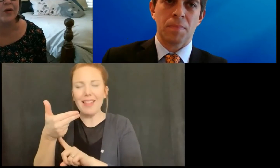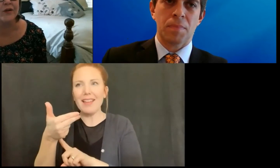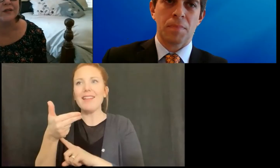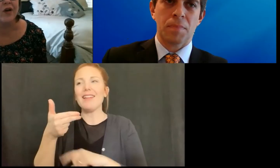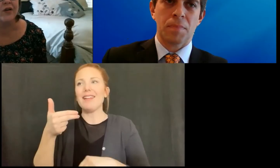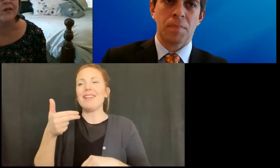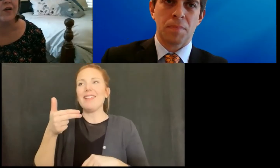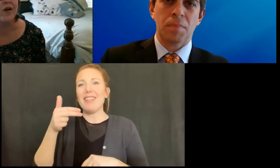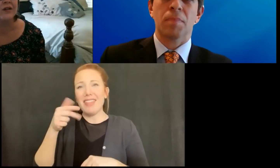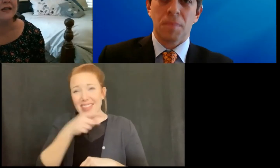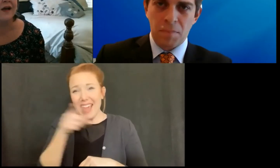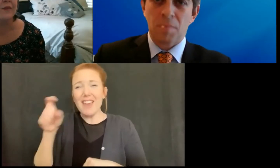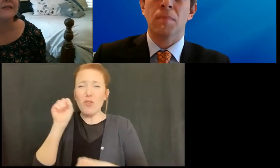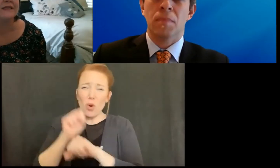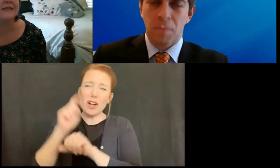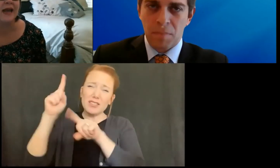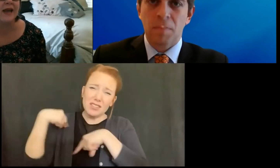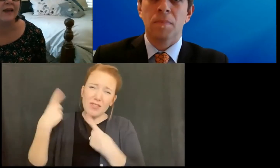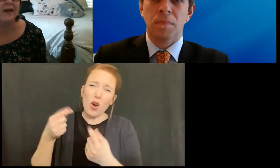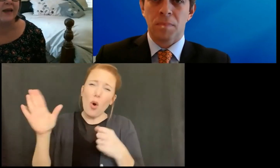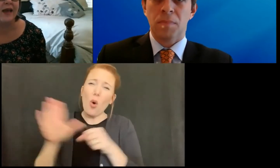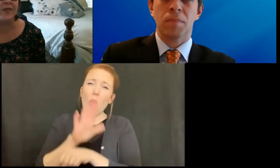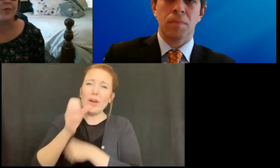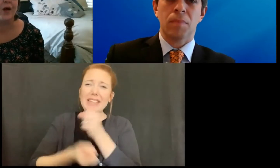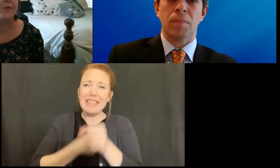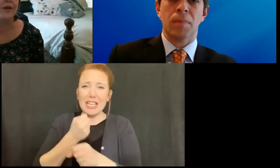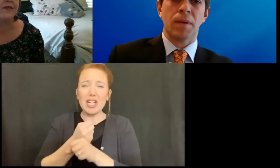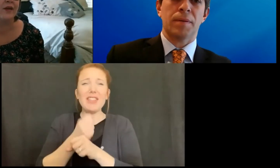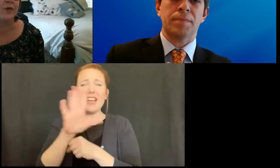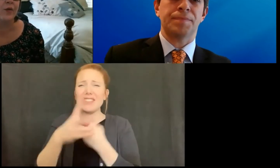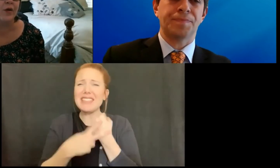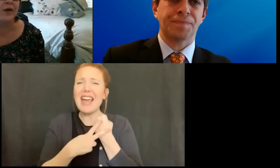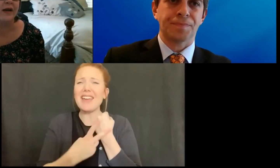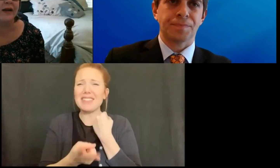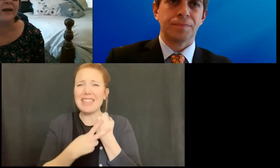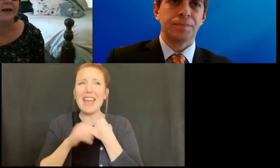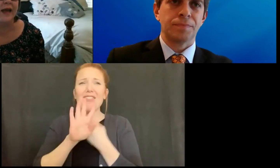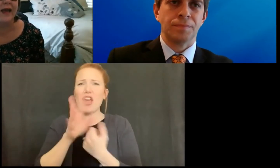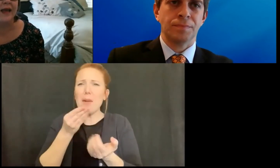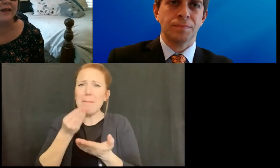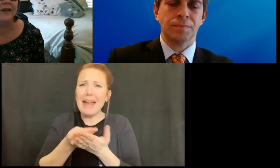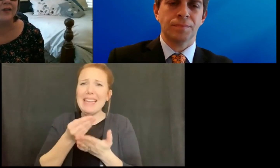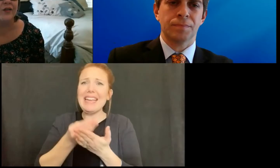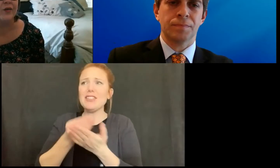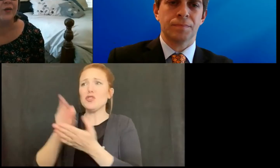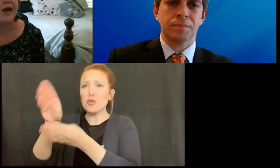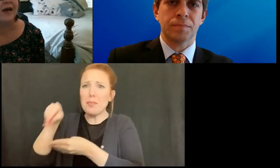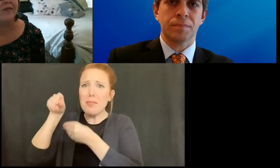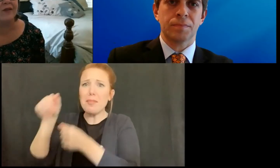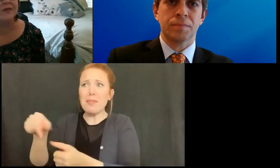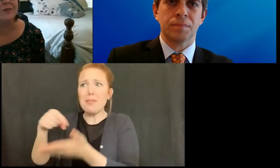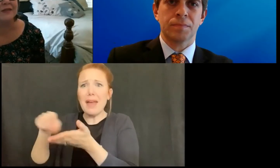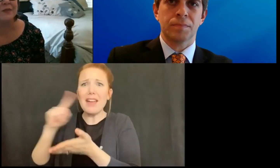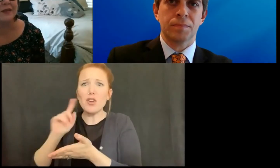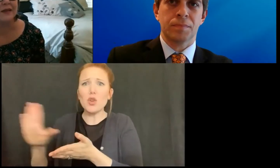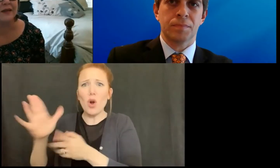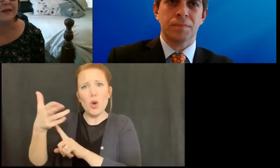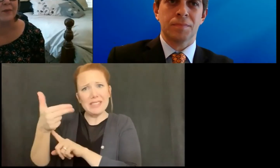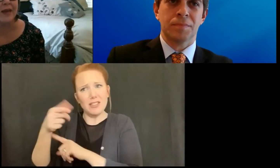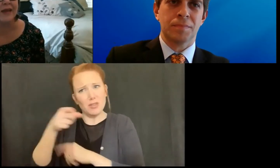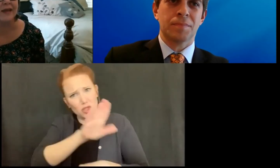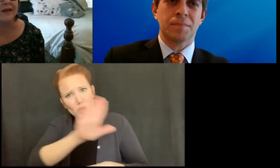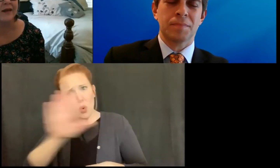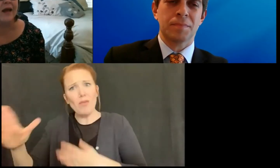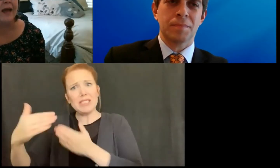have worked all year long to come and stay at the property that you were working. and you have that responsibility